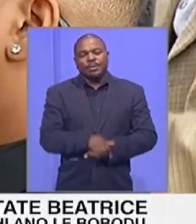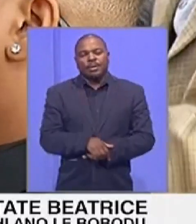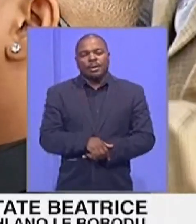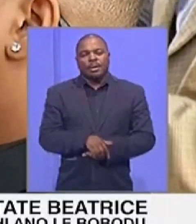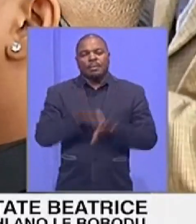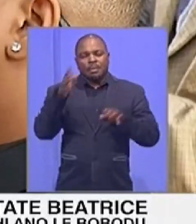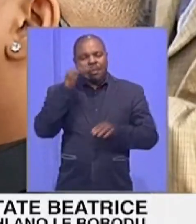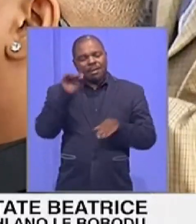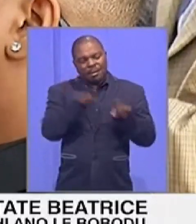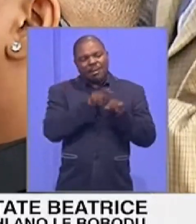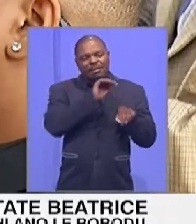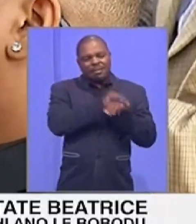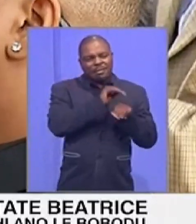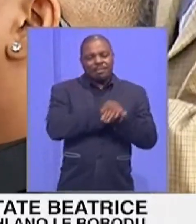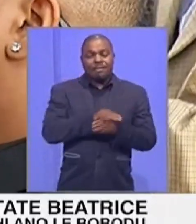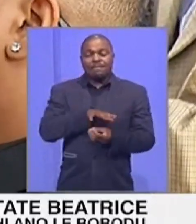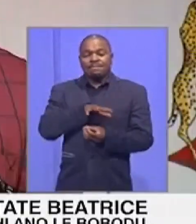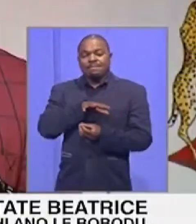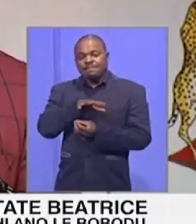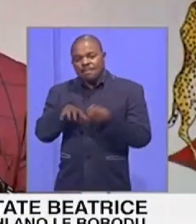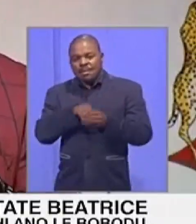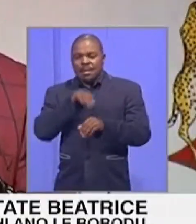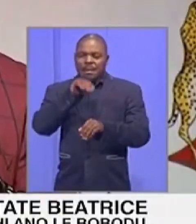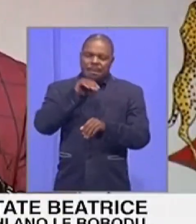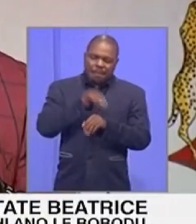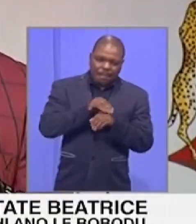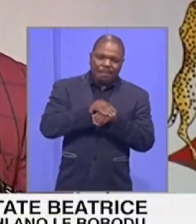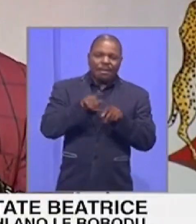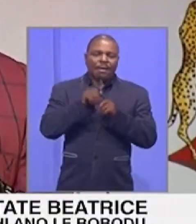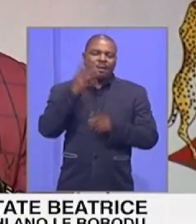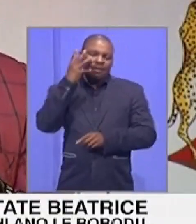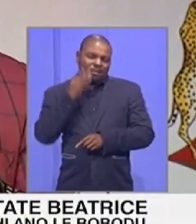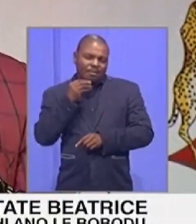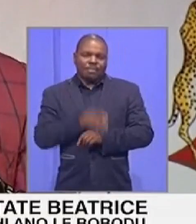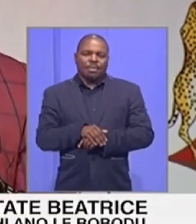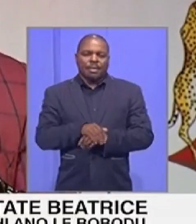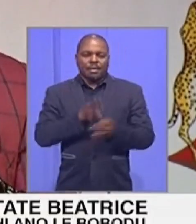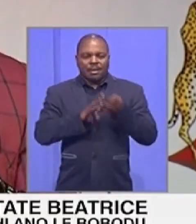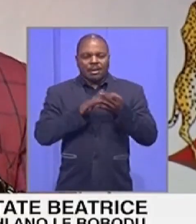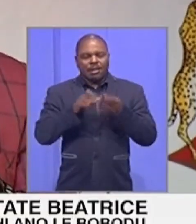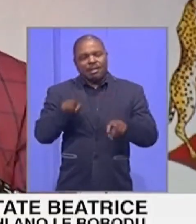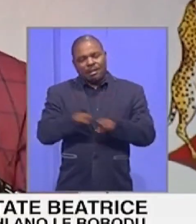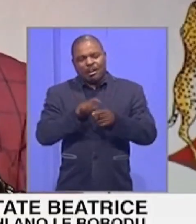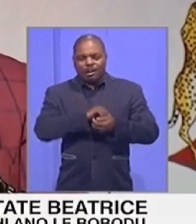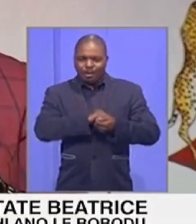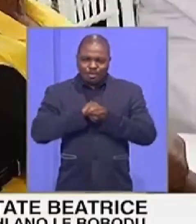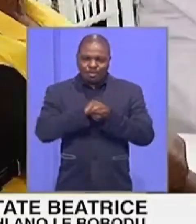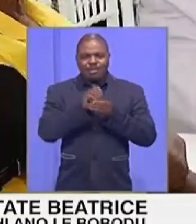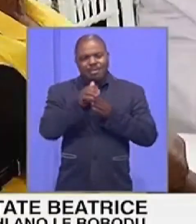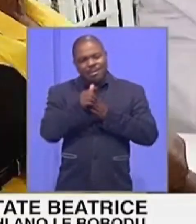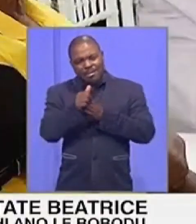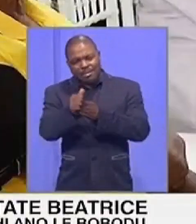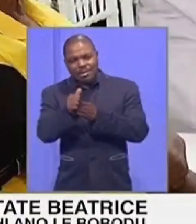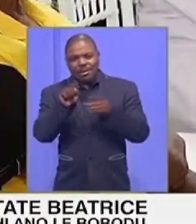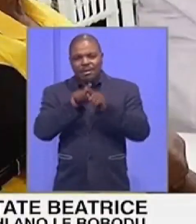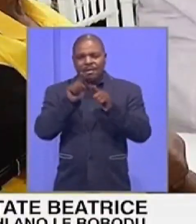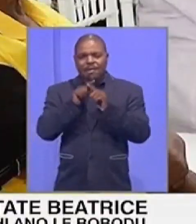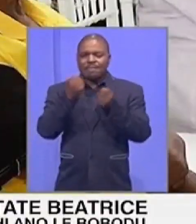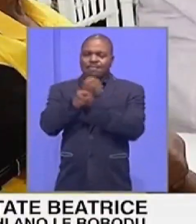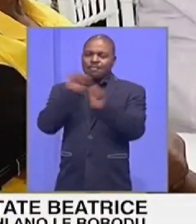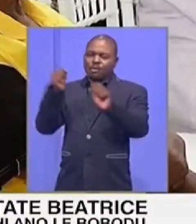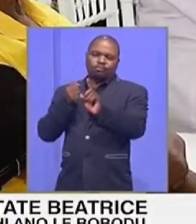bitsa motswalle, setho sa lelapa, mme le nkgono. Ho ba bang ebile comrade, moetapele le mohale wa ntwa ya